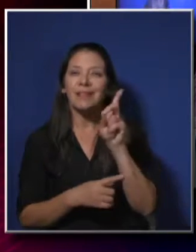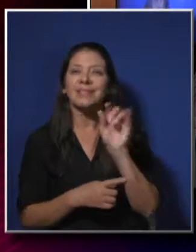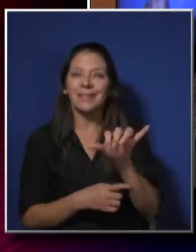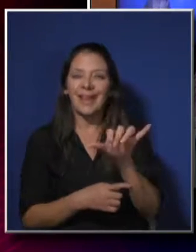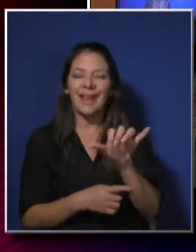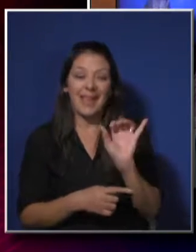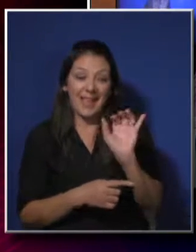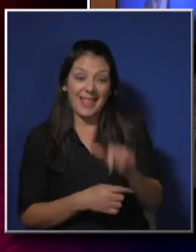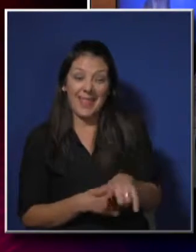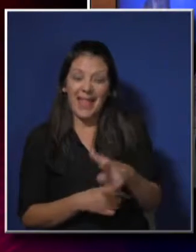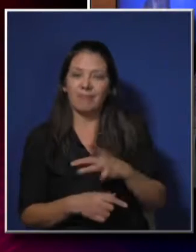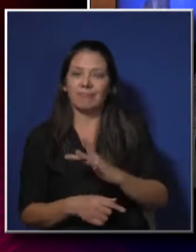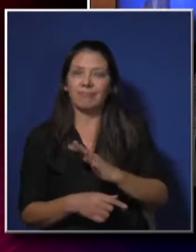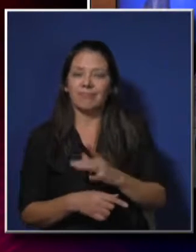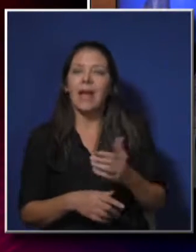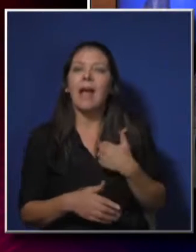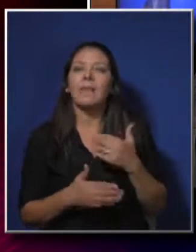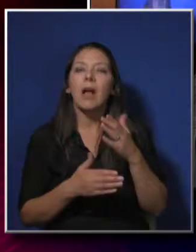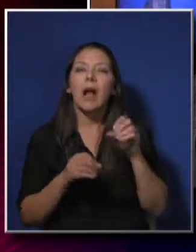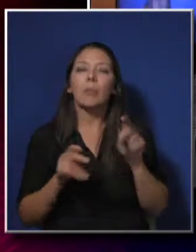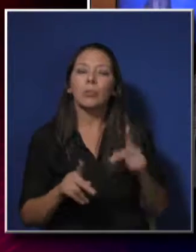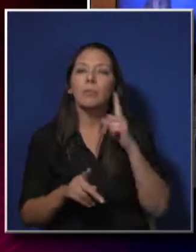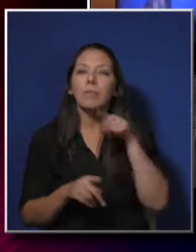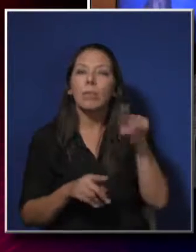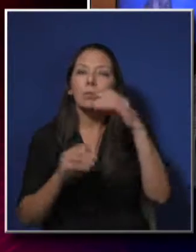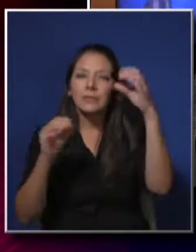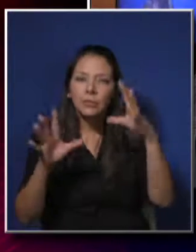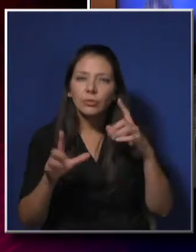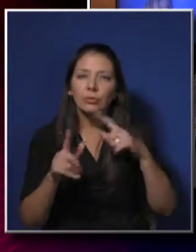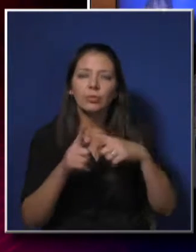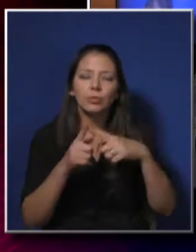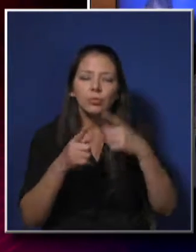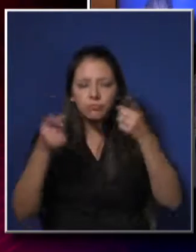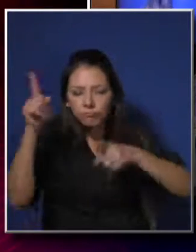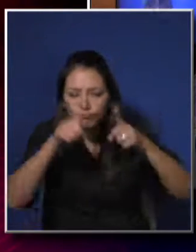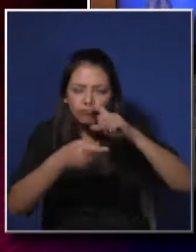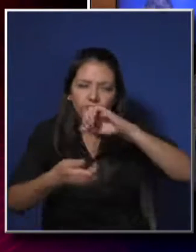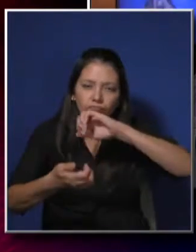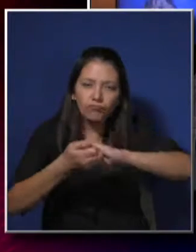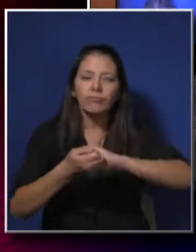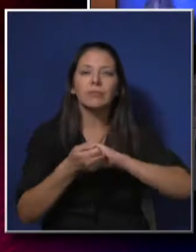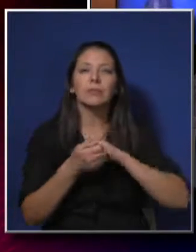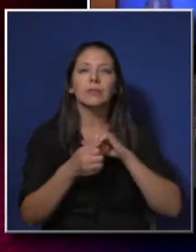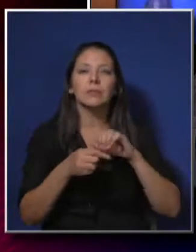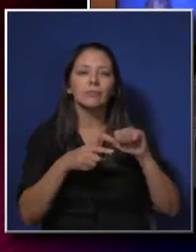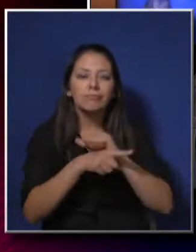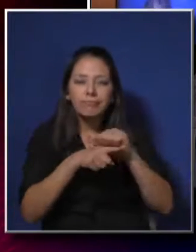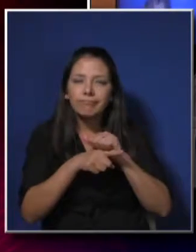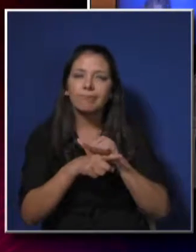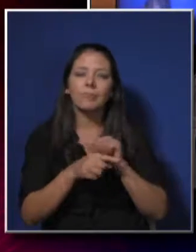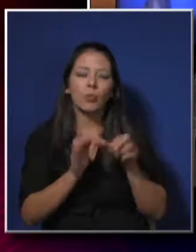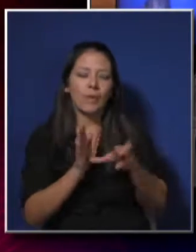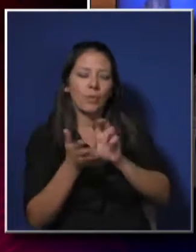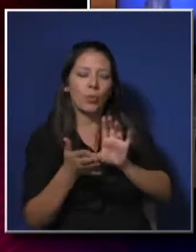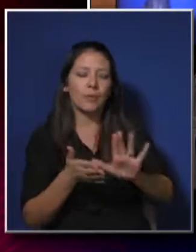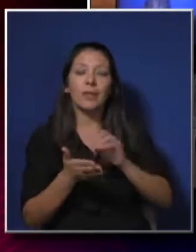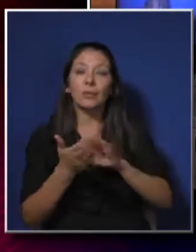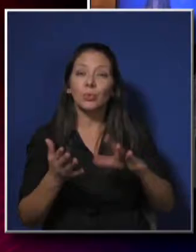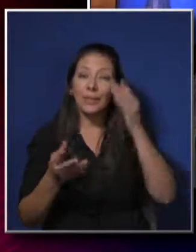an opportunity for teachers to collaborate and participate in trainings to help review student data and